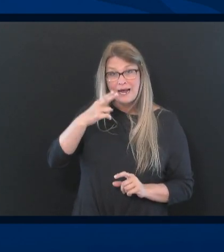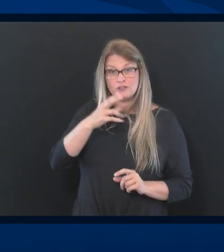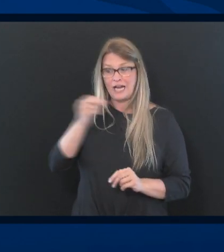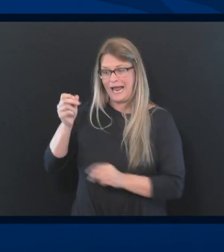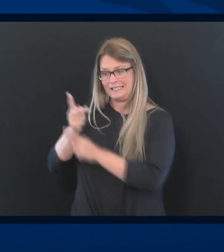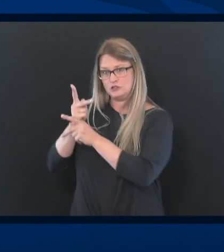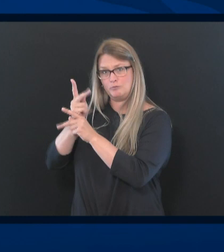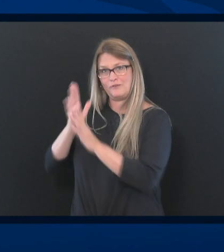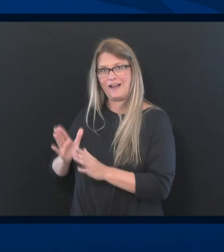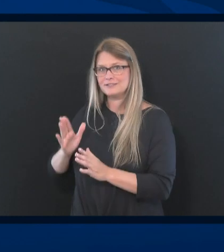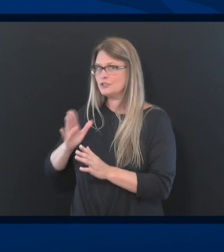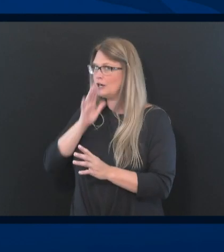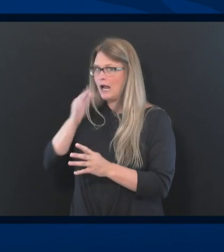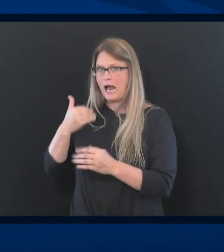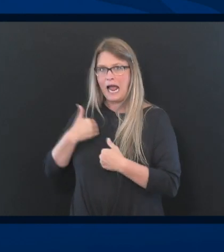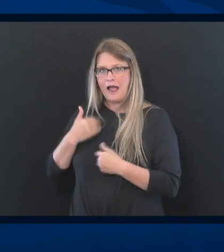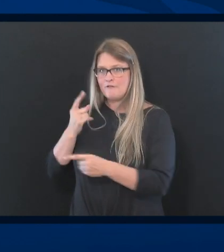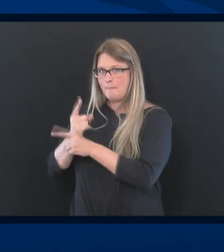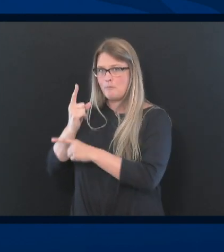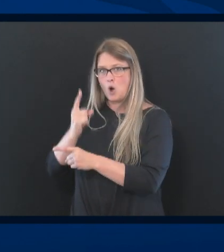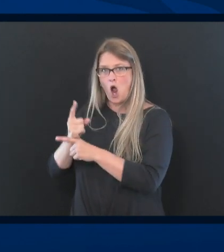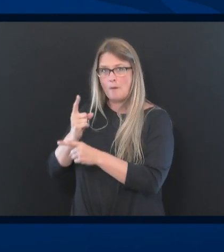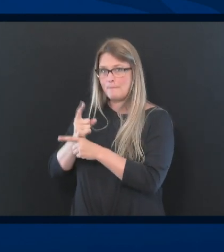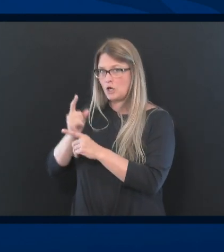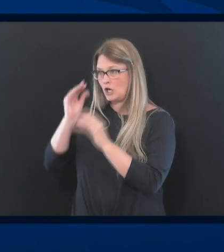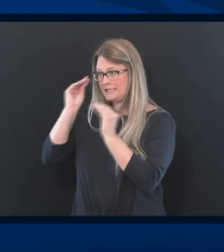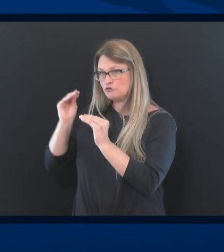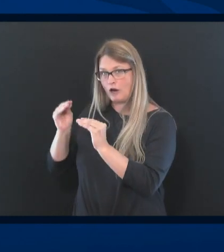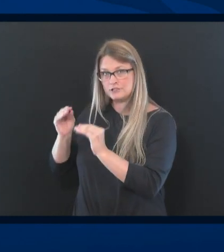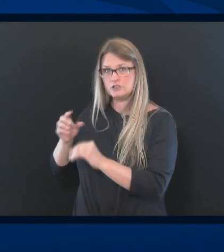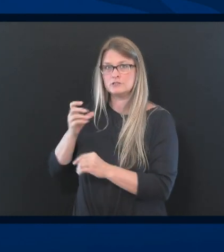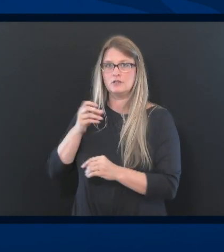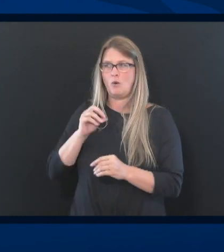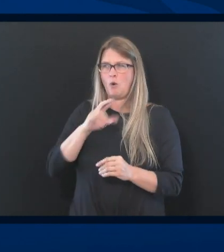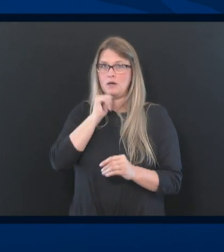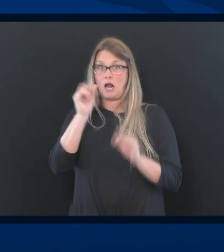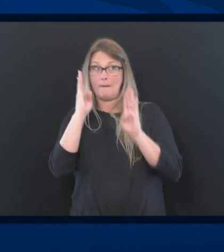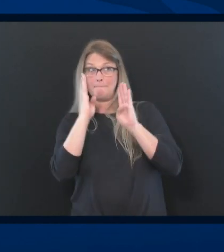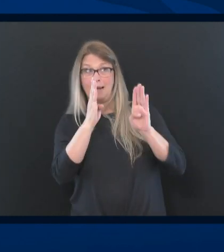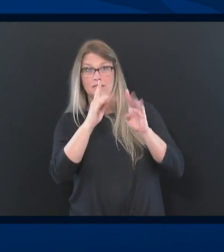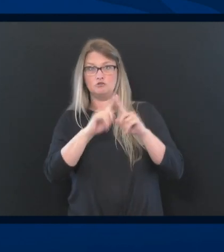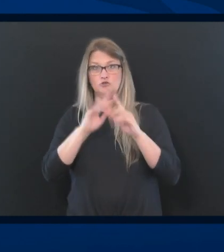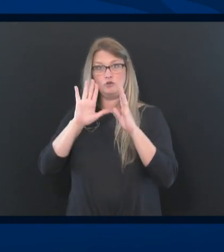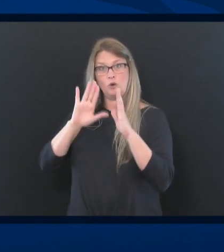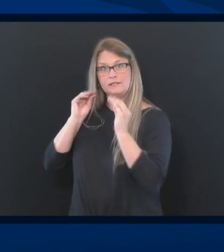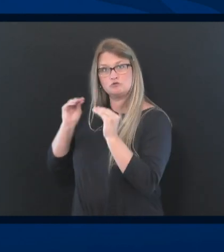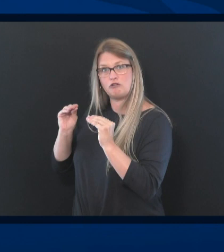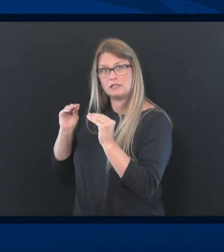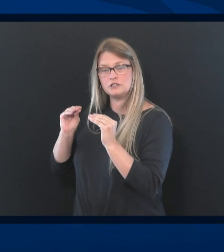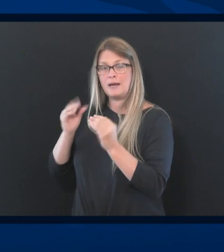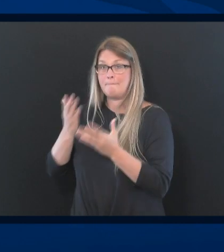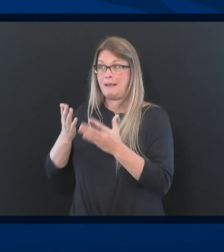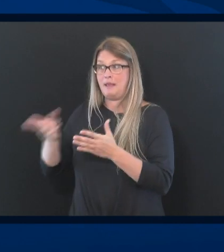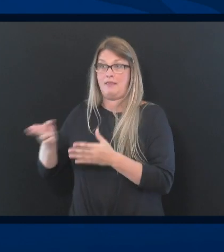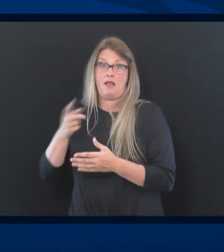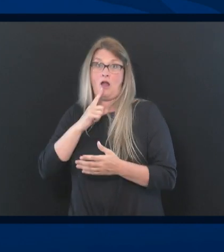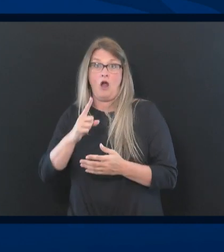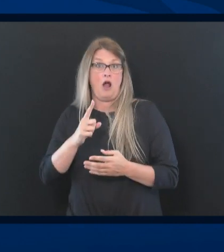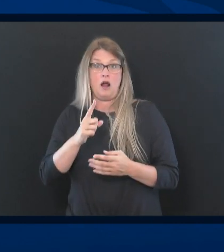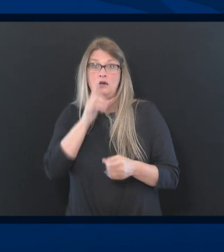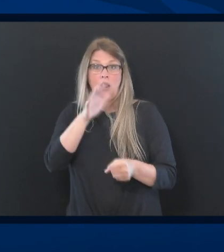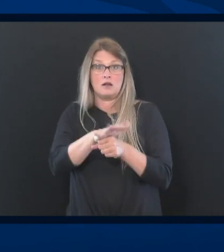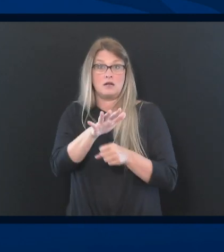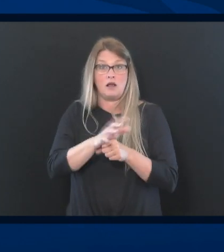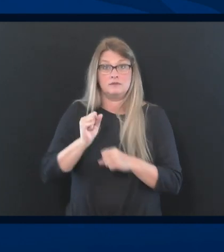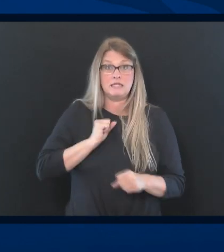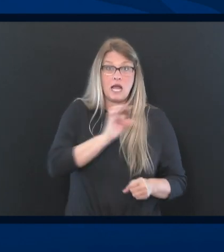getting the proper instruction or they're not paying attention to the proper instruction because maybe they're shorthanded or maybe they're used to doing things a certain